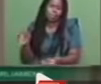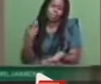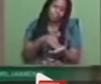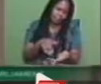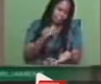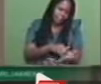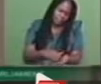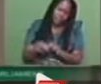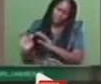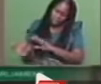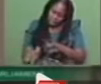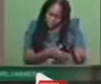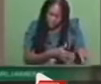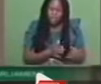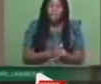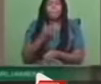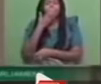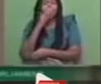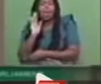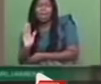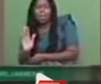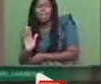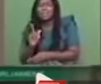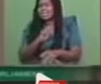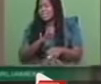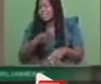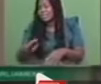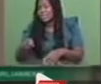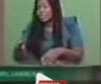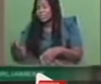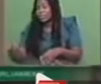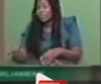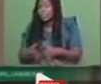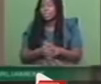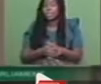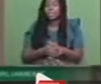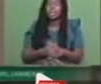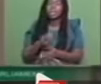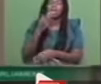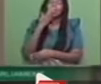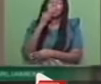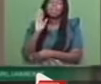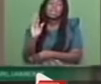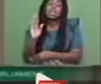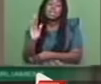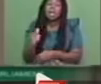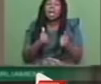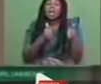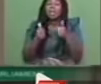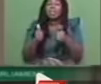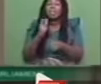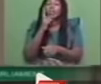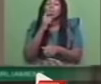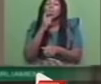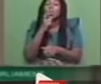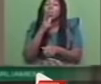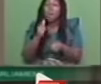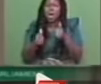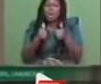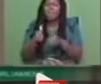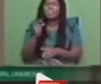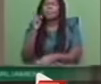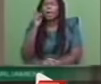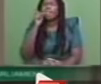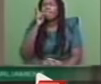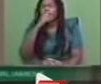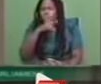Promises, it is said. Promises, it is said, is gold to a fool, gold to a fool. With